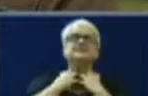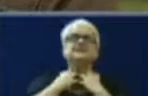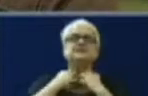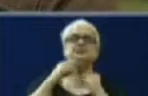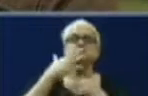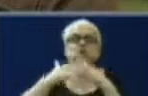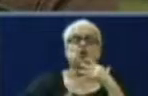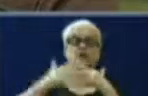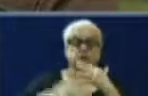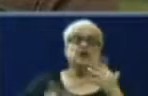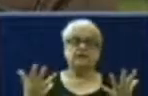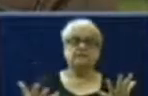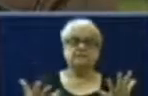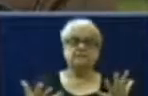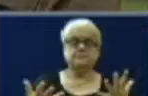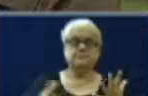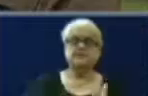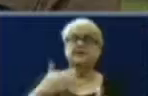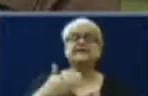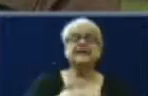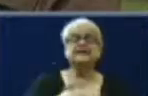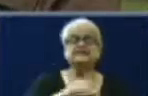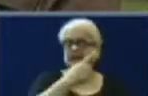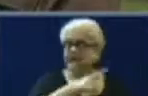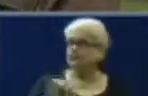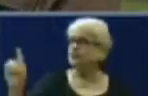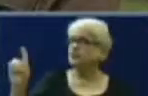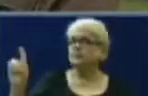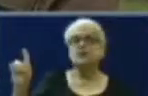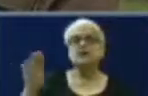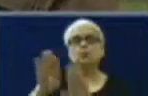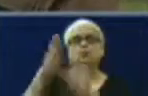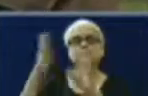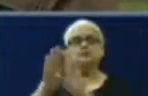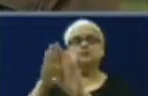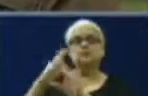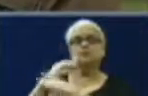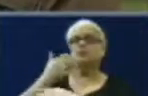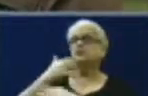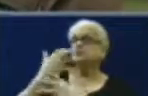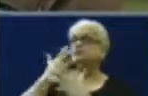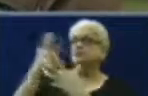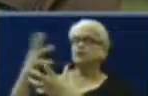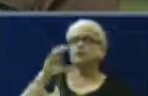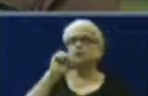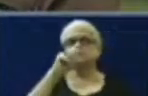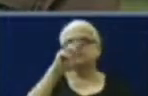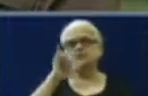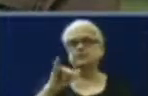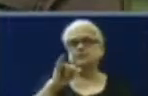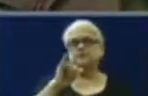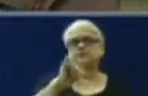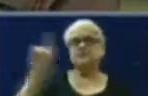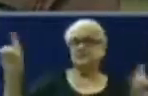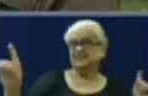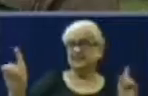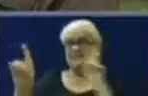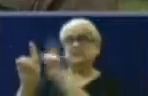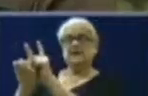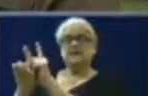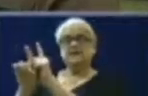blood. Next, I turned, walked to the door to call security. She ran up behind me, did